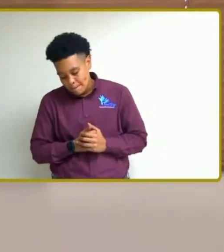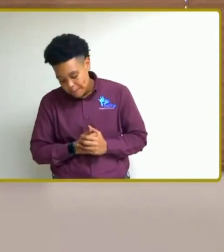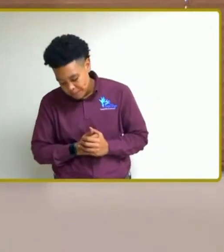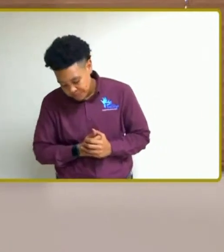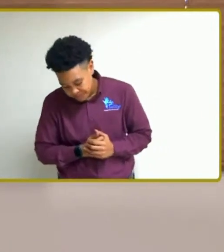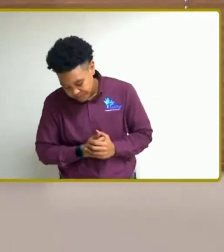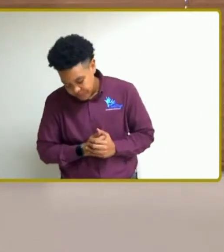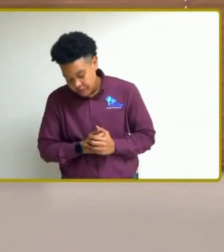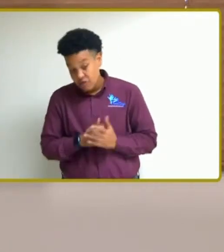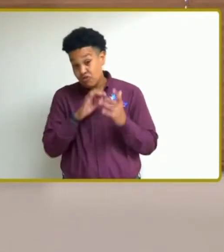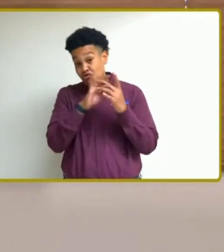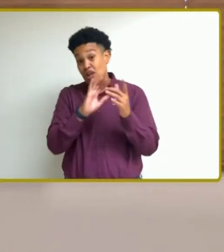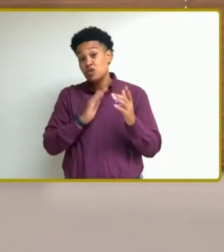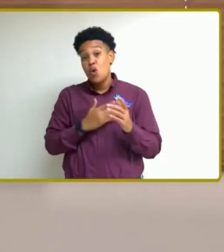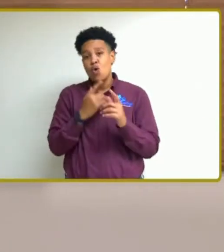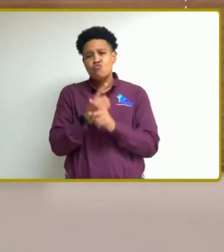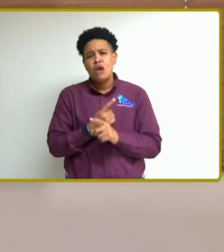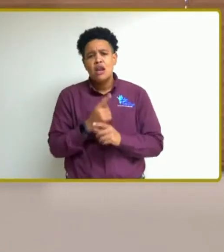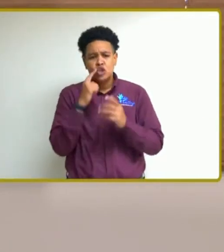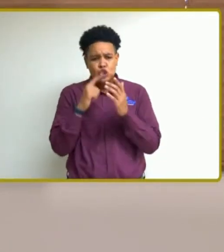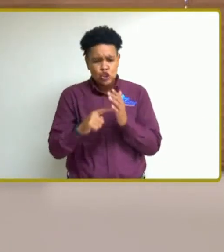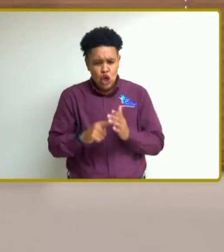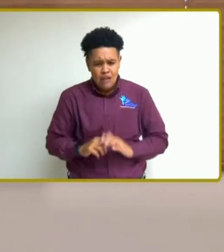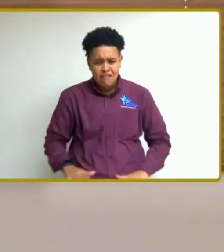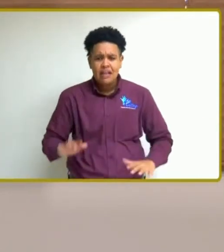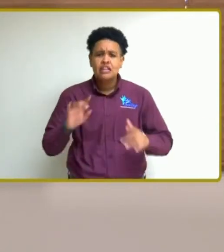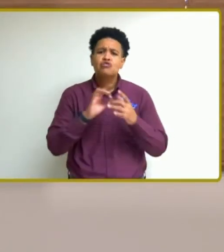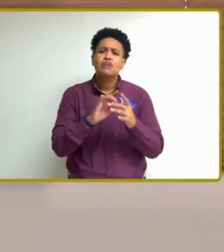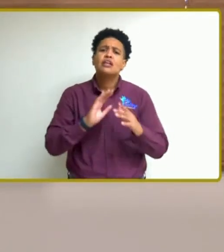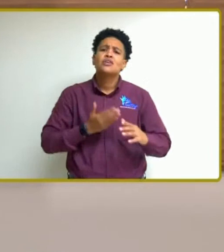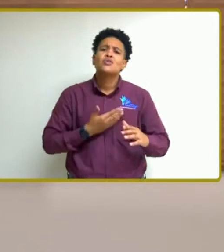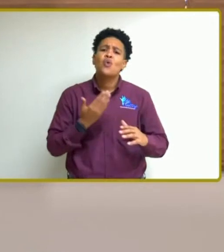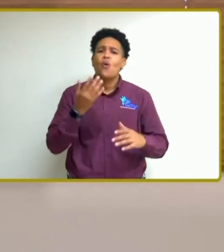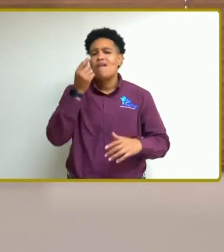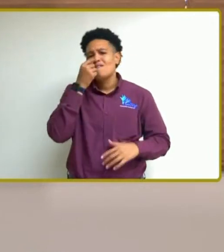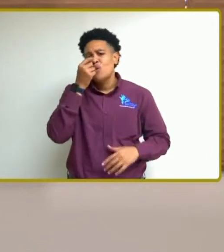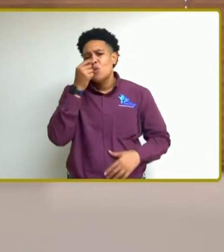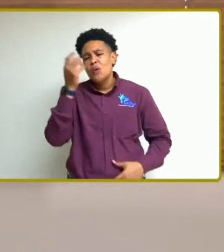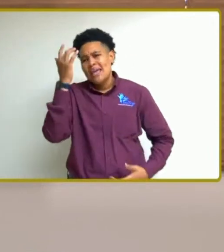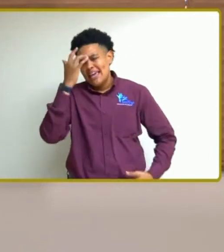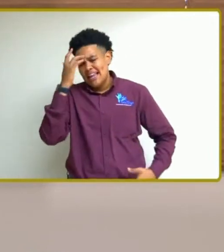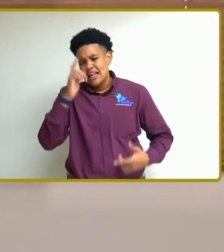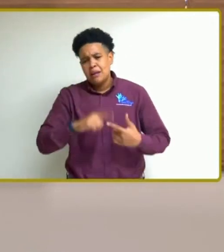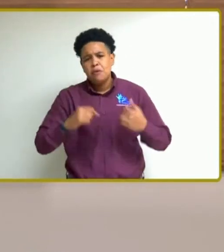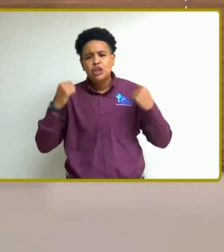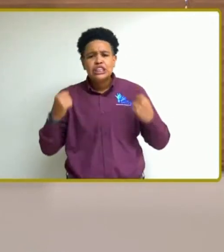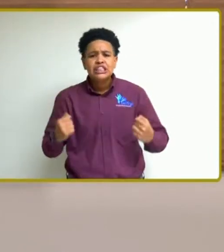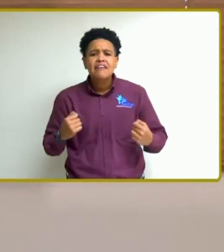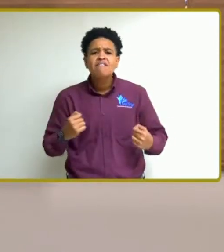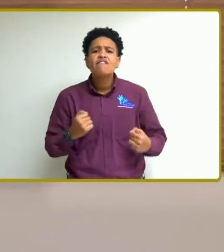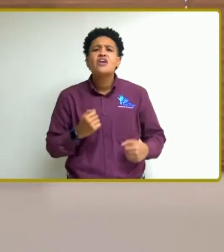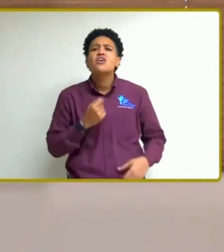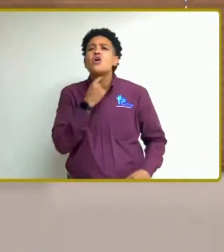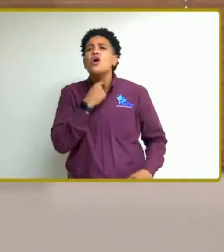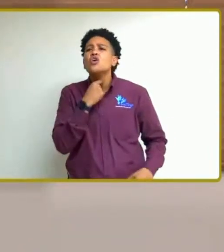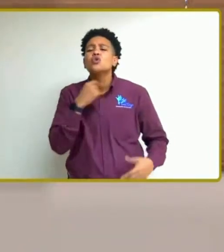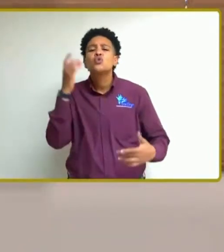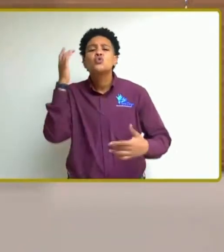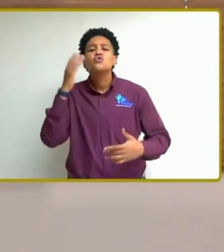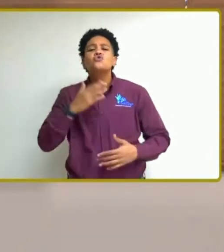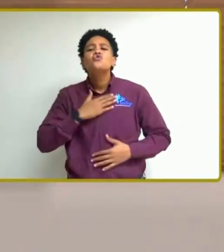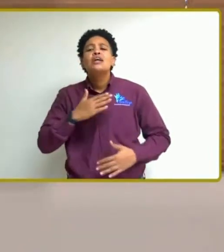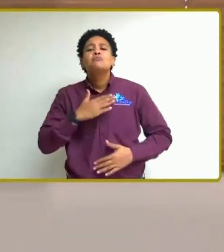the regular surveillance, in terms of our influenza-like illness and our severe acute respiratory illnesses that